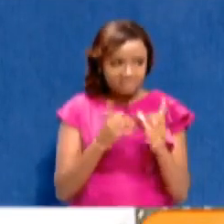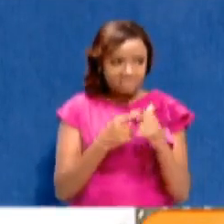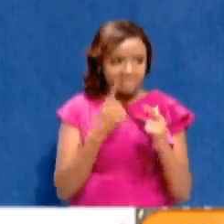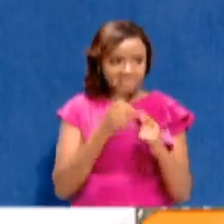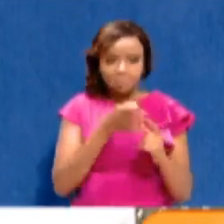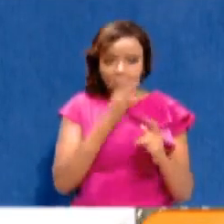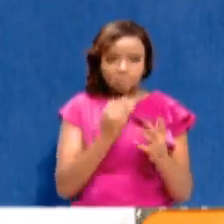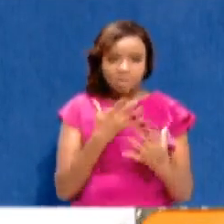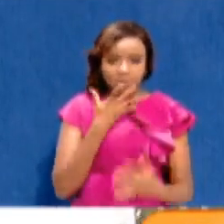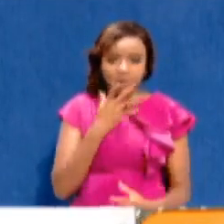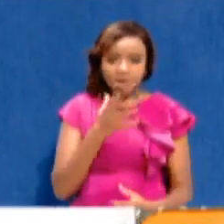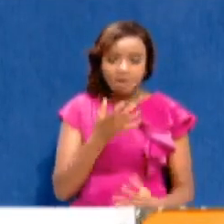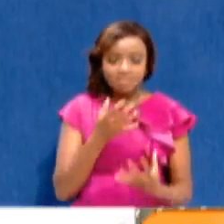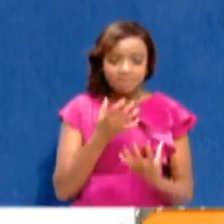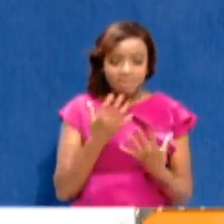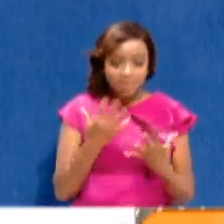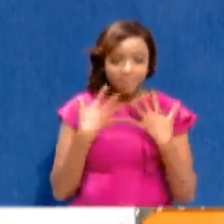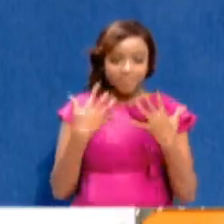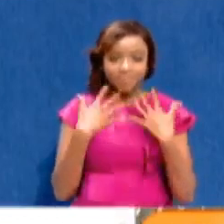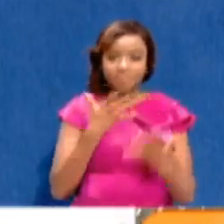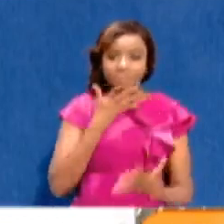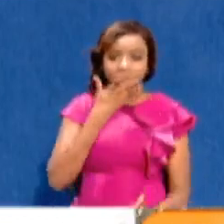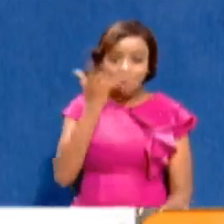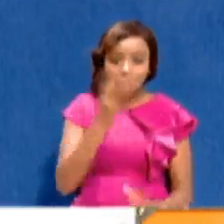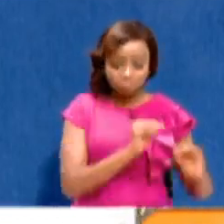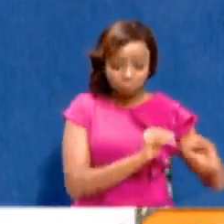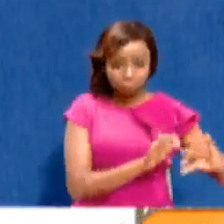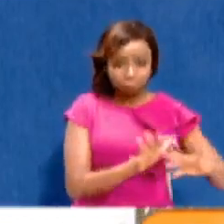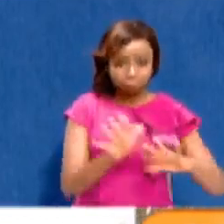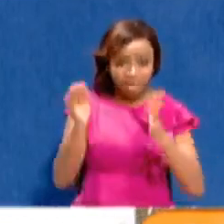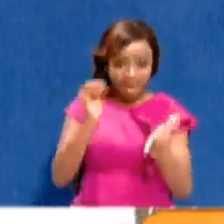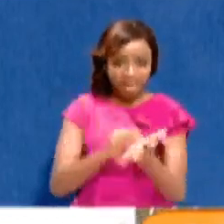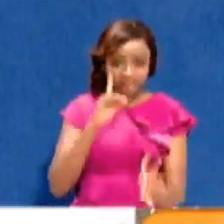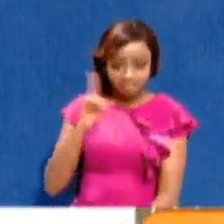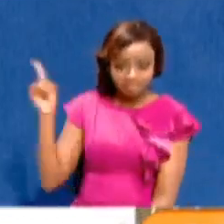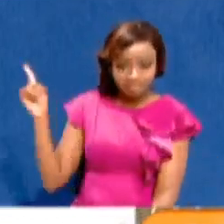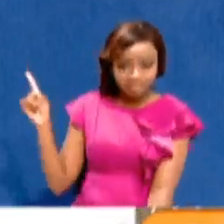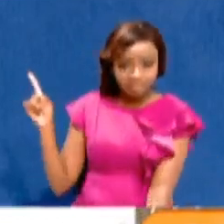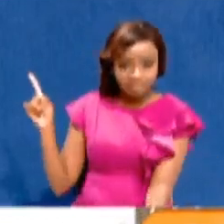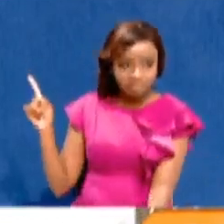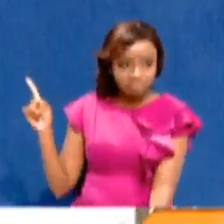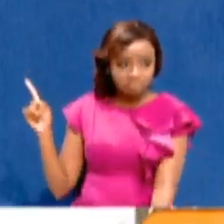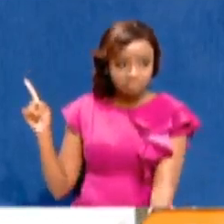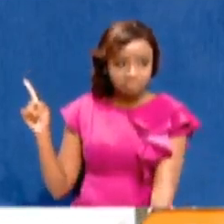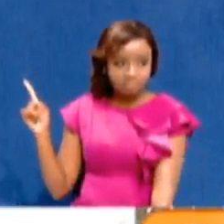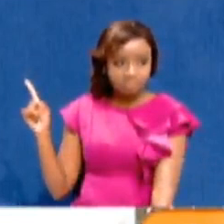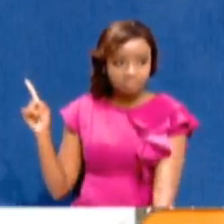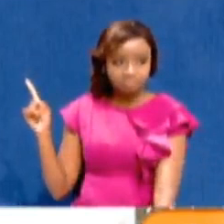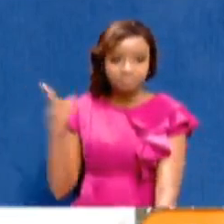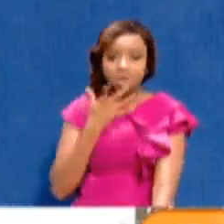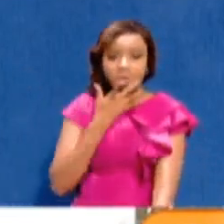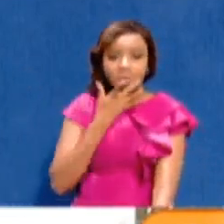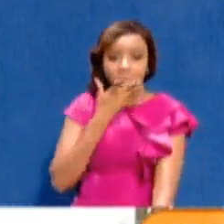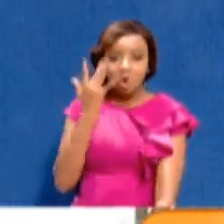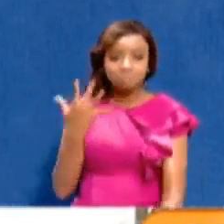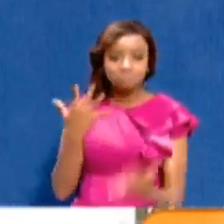see some warm air pressures that are being moved from the southwest of the continent into the country. That is typically from the Atlantic Ocean. That's usually